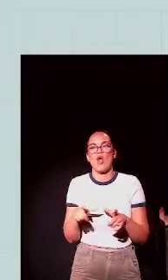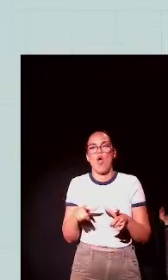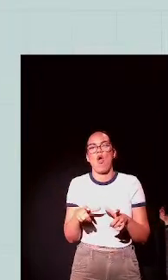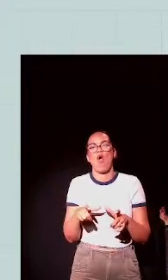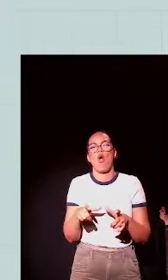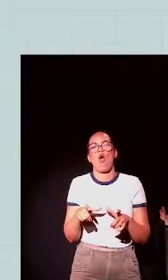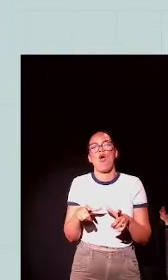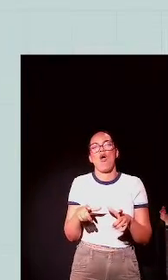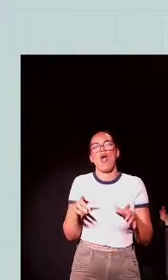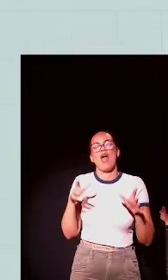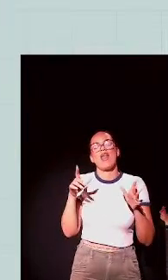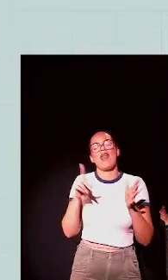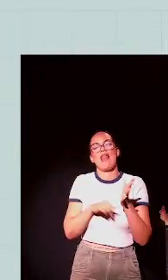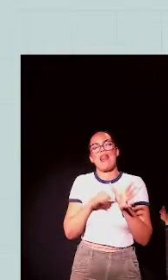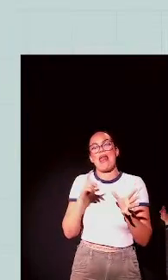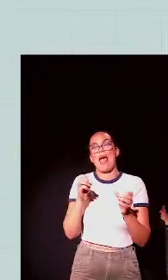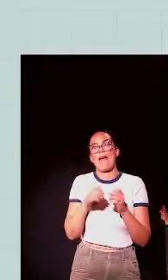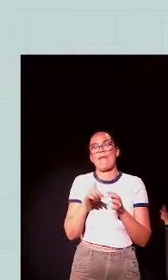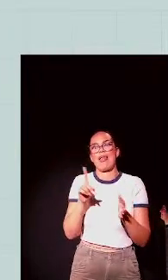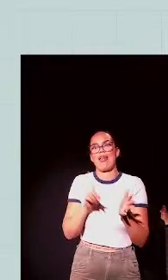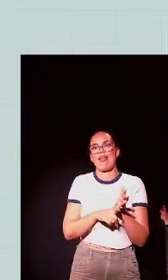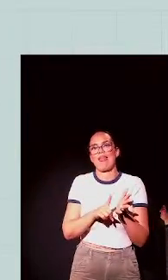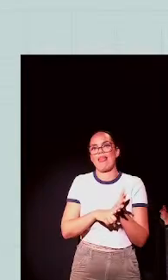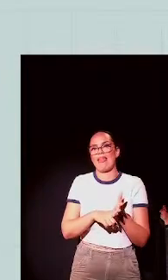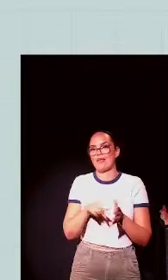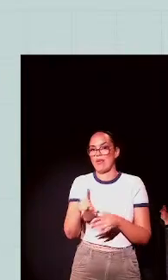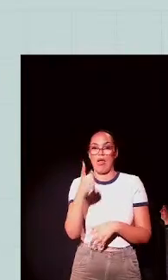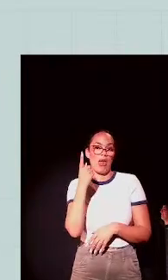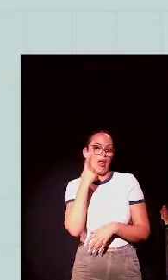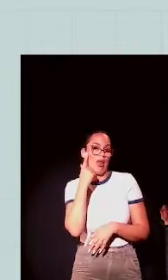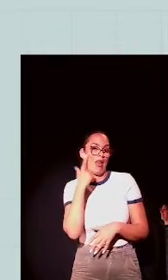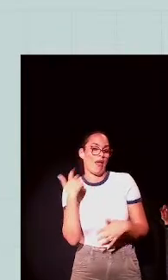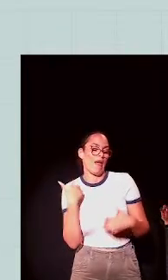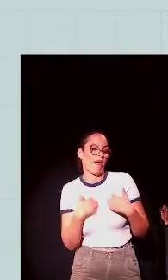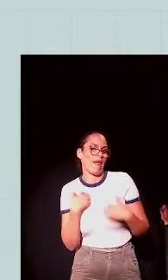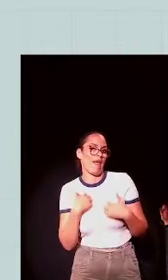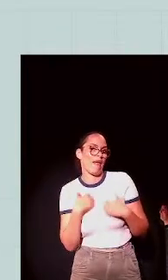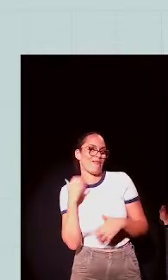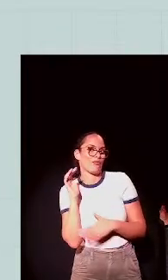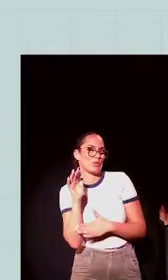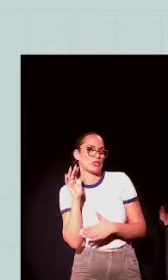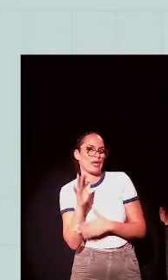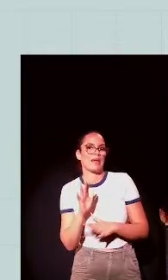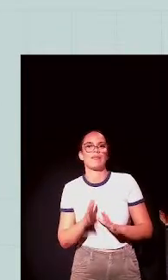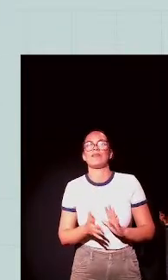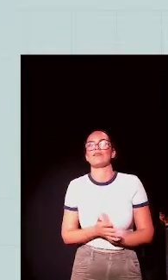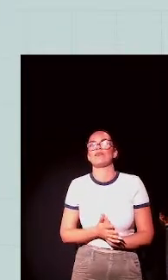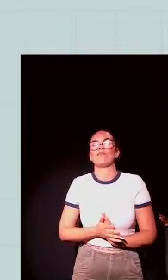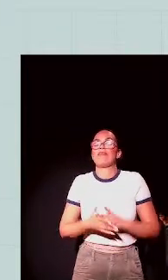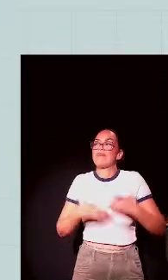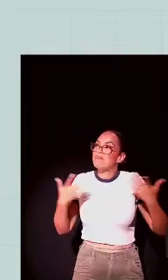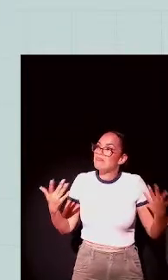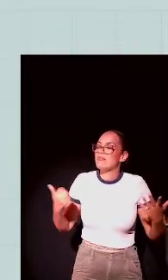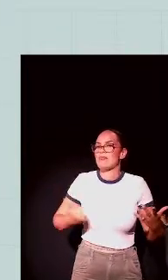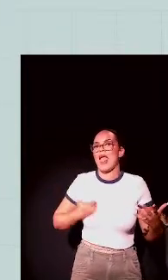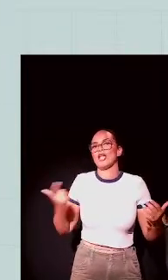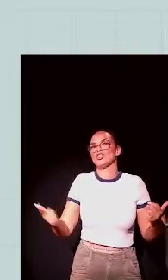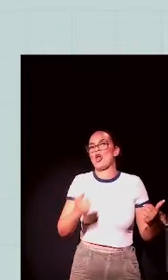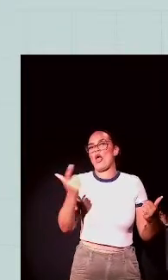Records. So please look out for that in future. And yeah, we'll see where this journey